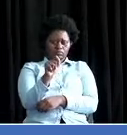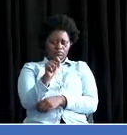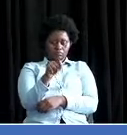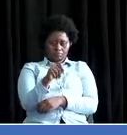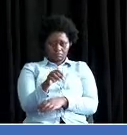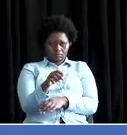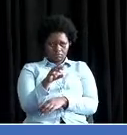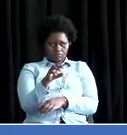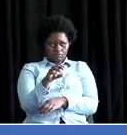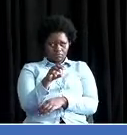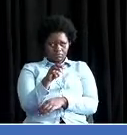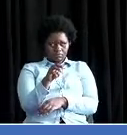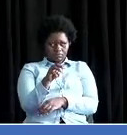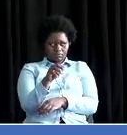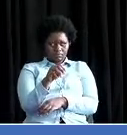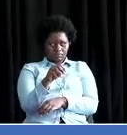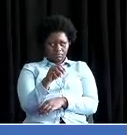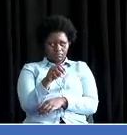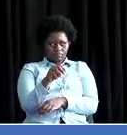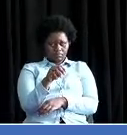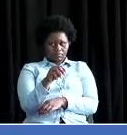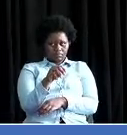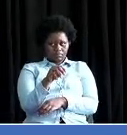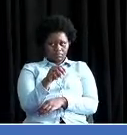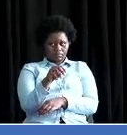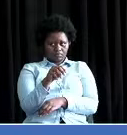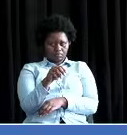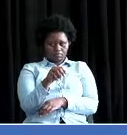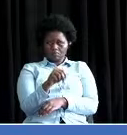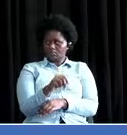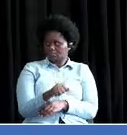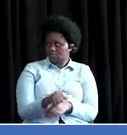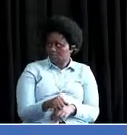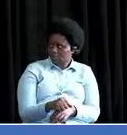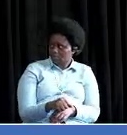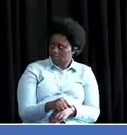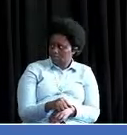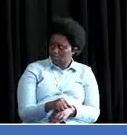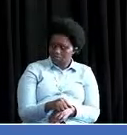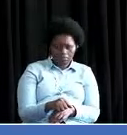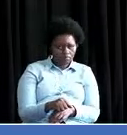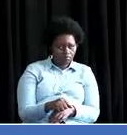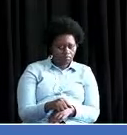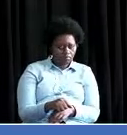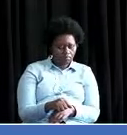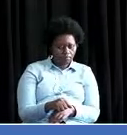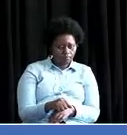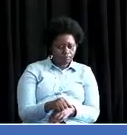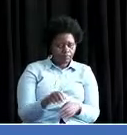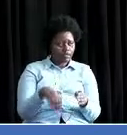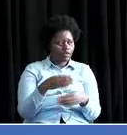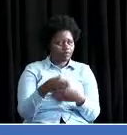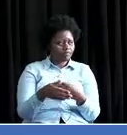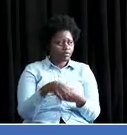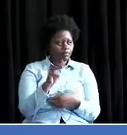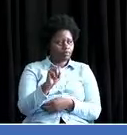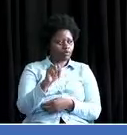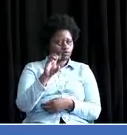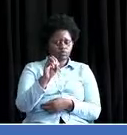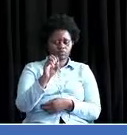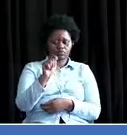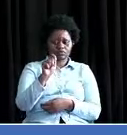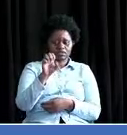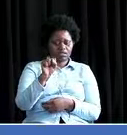Speaker, you recognize me, but you didn't speak my name. Hello. Hello. Yeah, Speaker. You'll come side after Moseke.